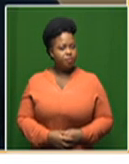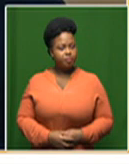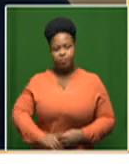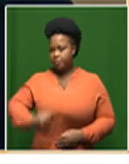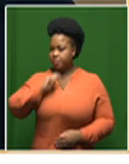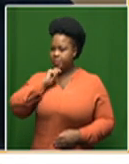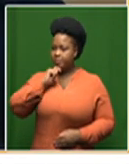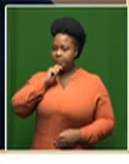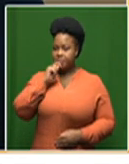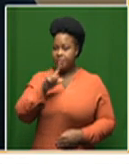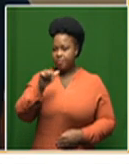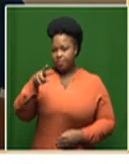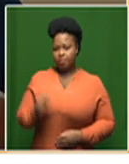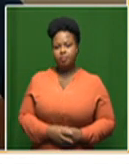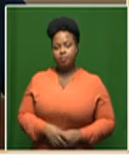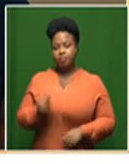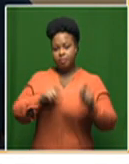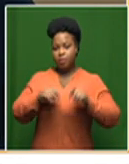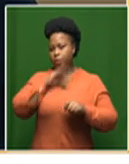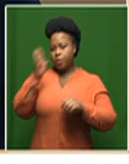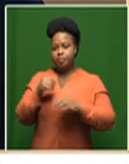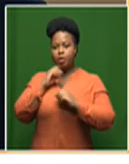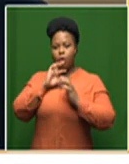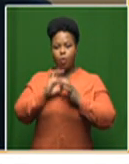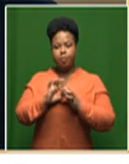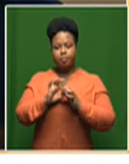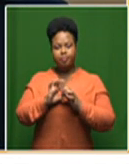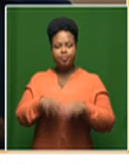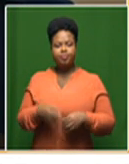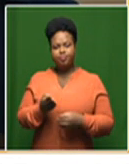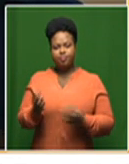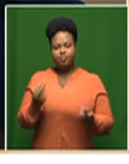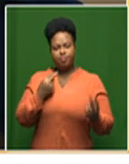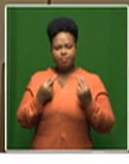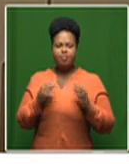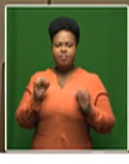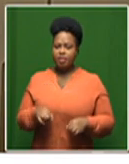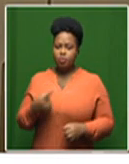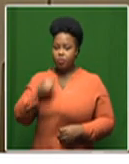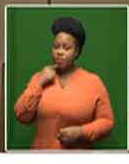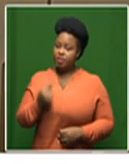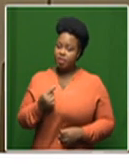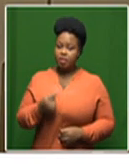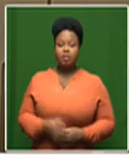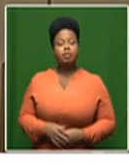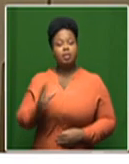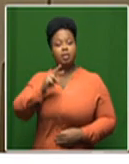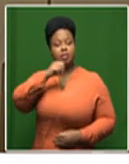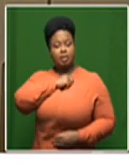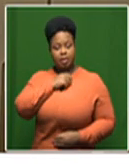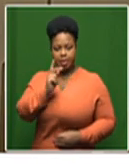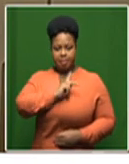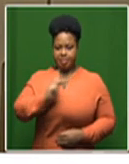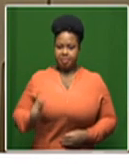Good morning, Leanne, as well as to the viewers at home. Yes, indeed, as you have said in your intro, that KwaZulu-Natal